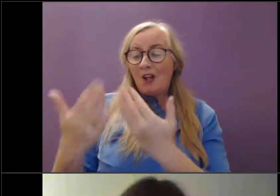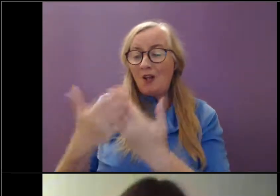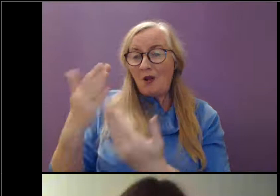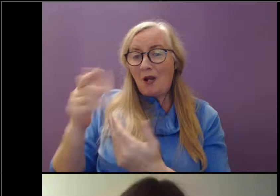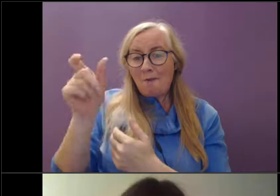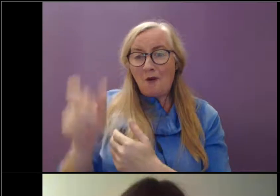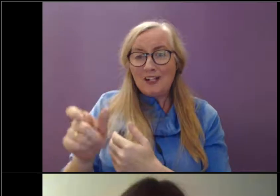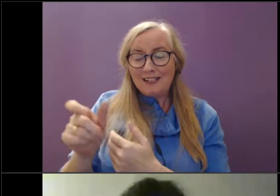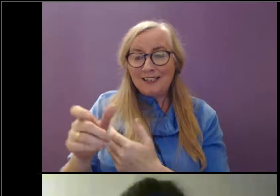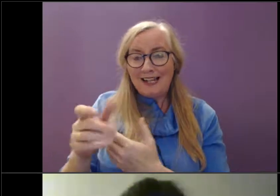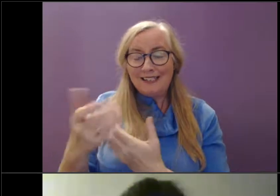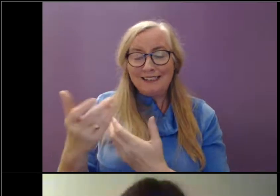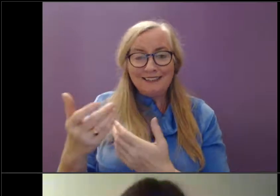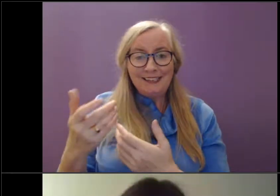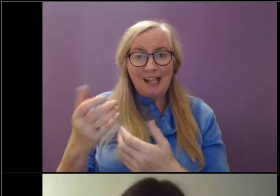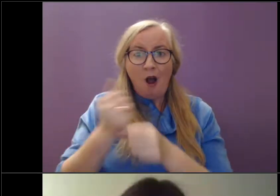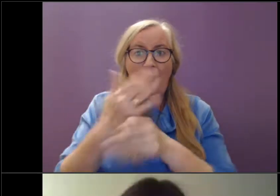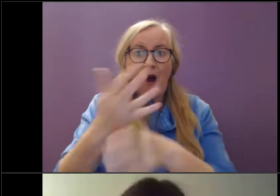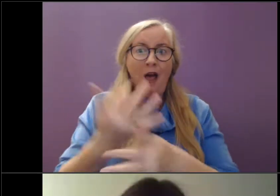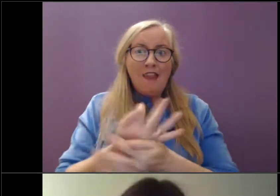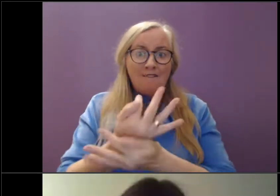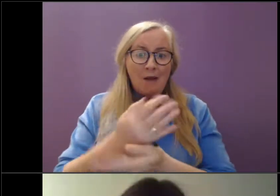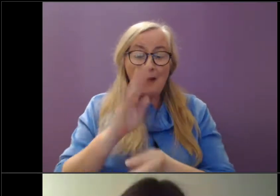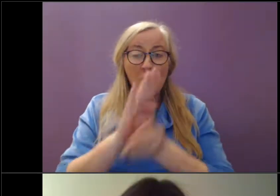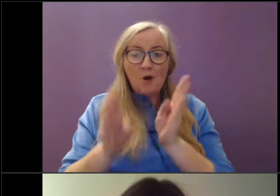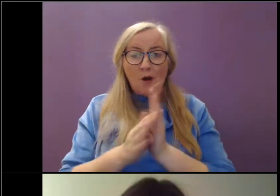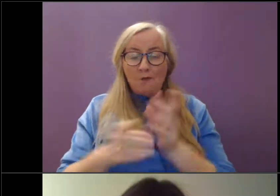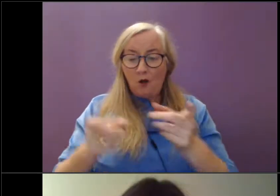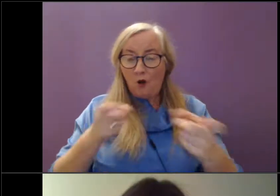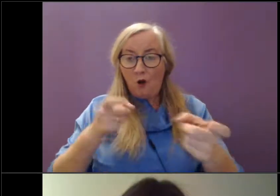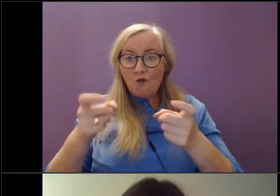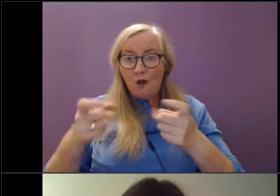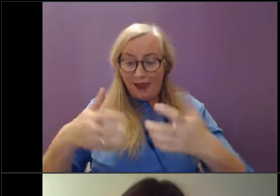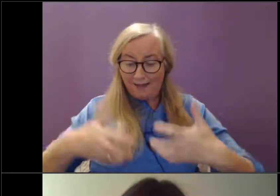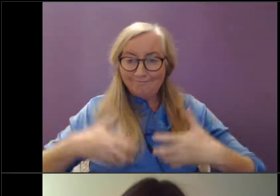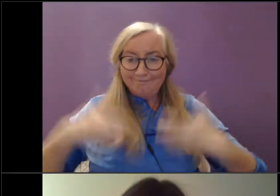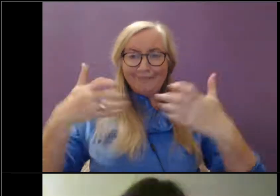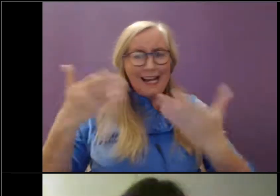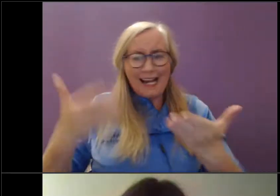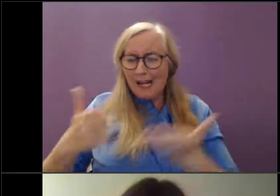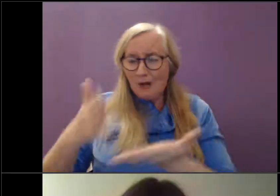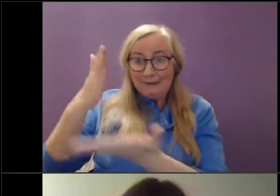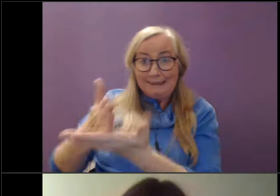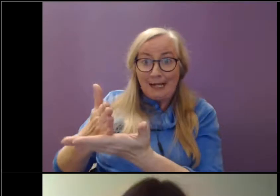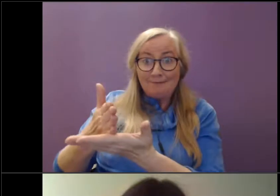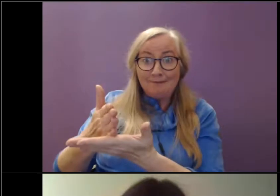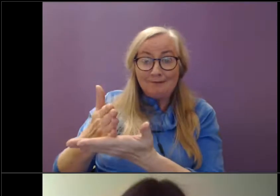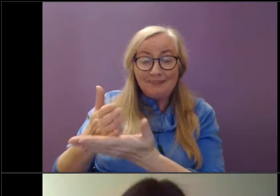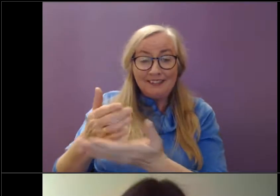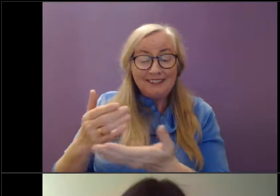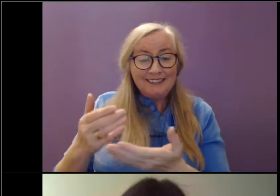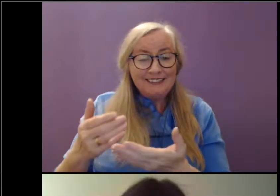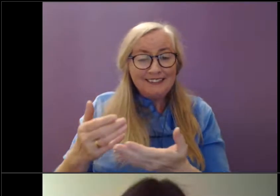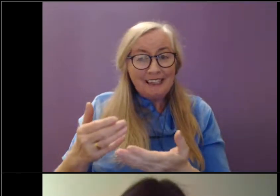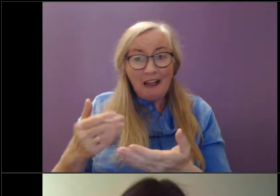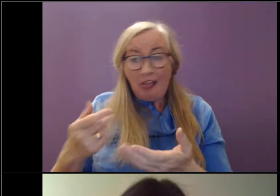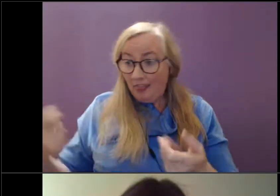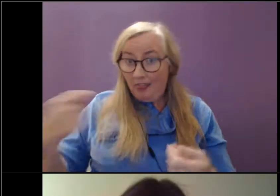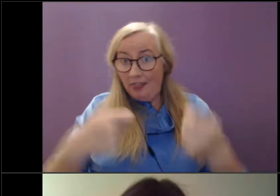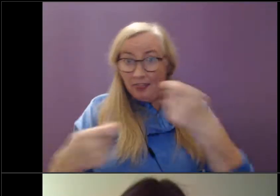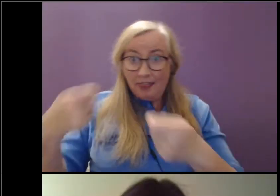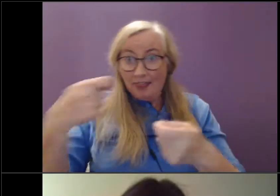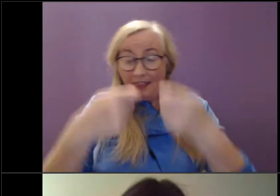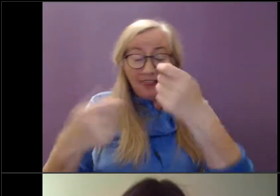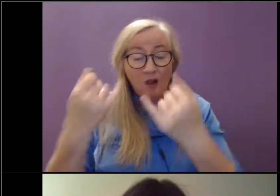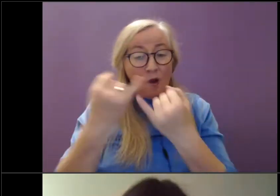that the whole family are involved in, like a control issue? So how do we stop and it just kind of escalates? So how to stop